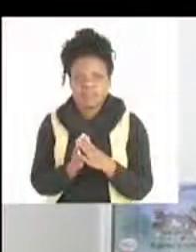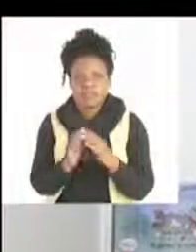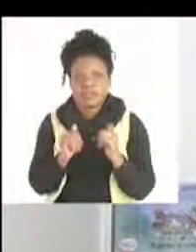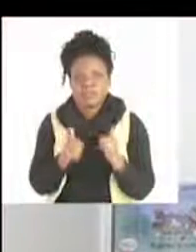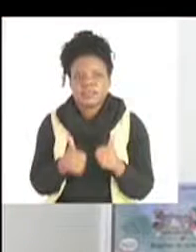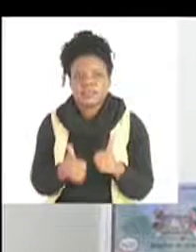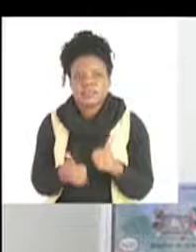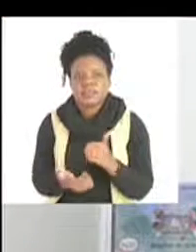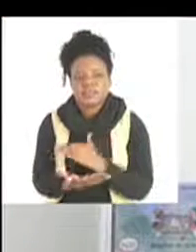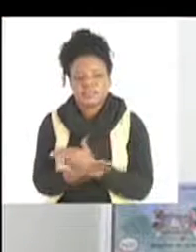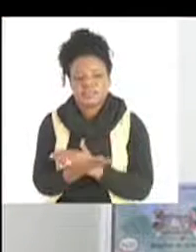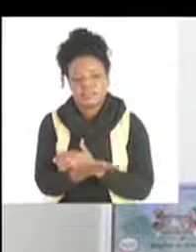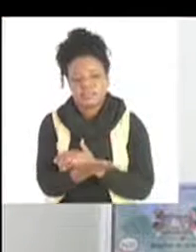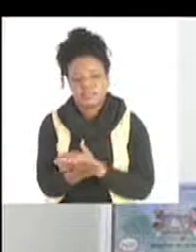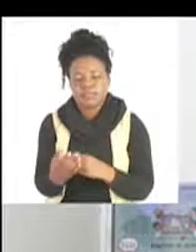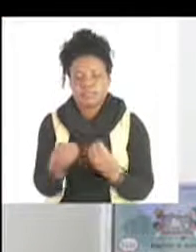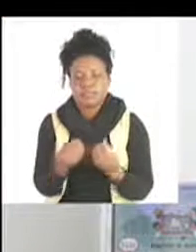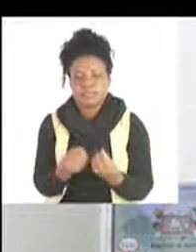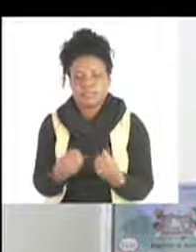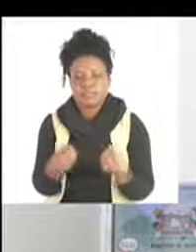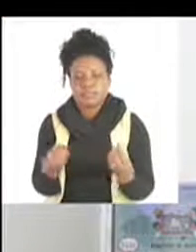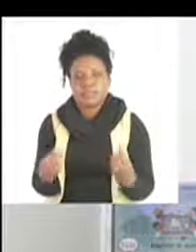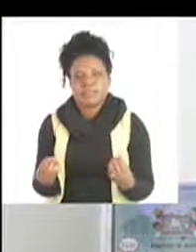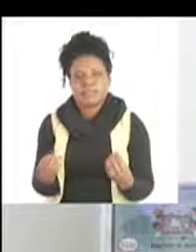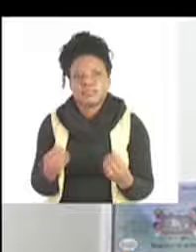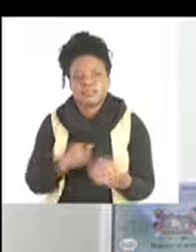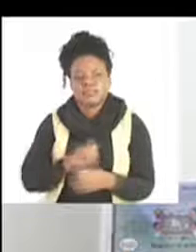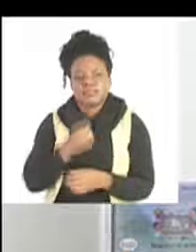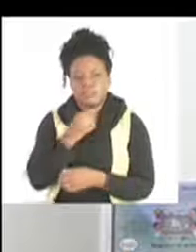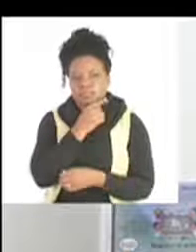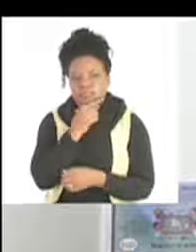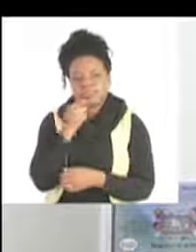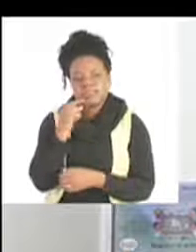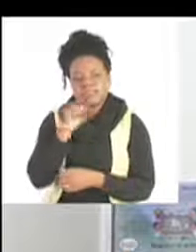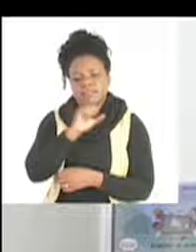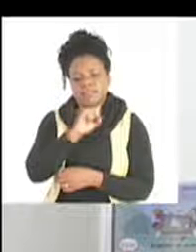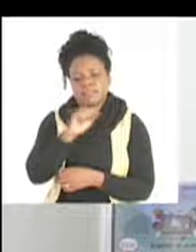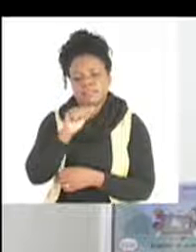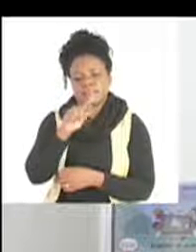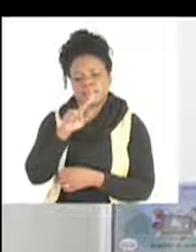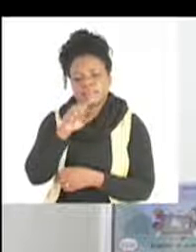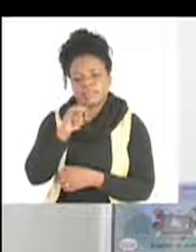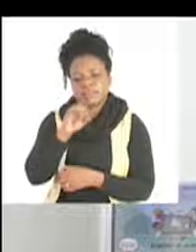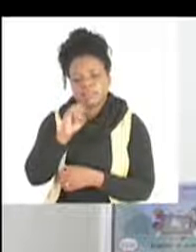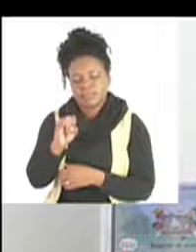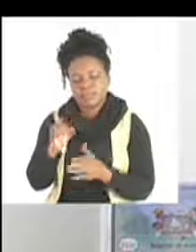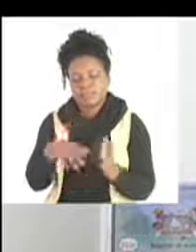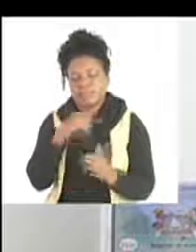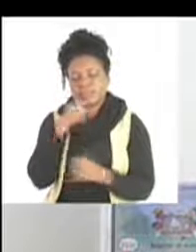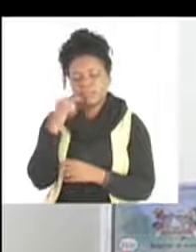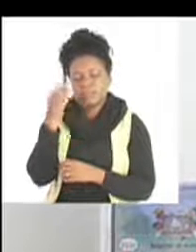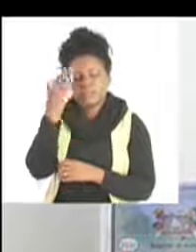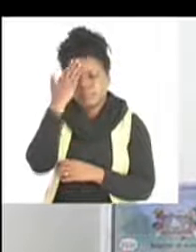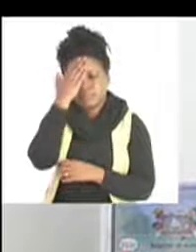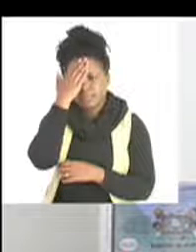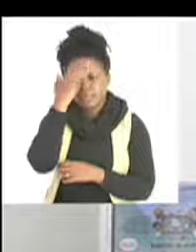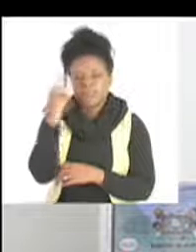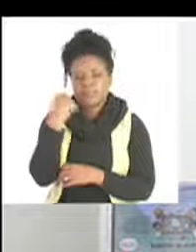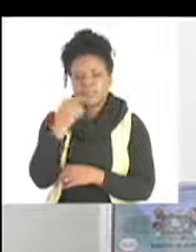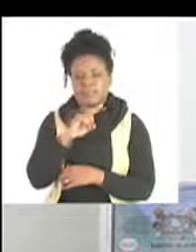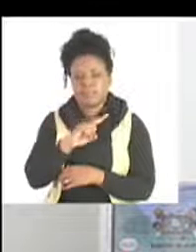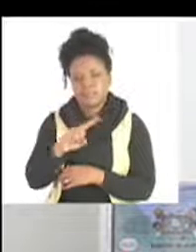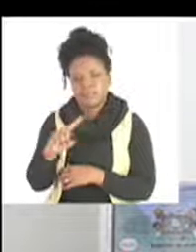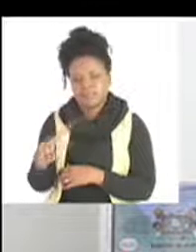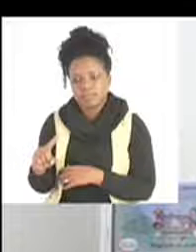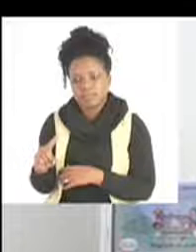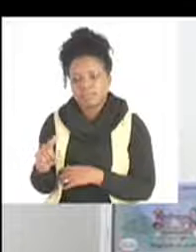Good morning to all the Namibian learners out there. My name is Ngamendunge Namwandi, and I will be your English teacher for today. In